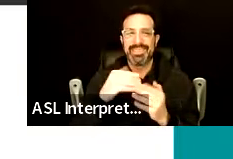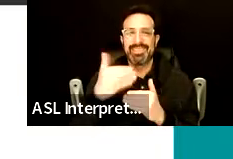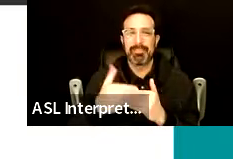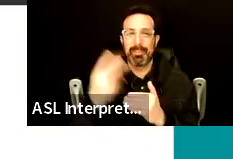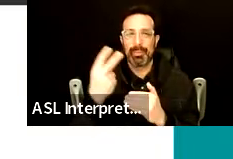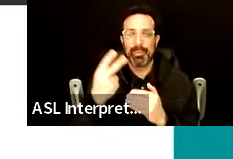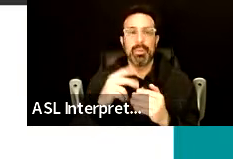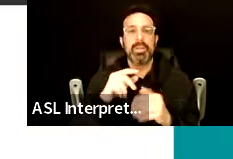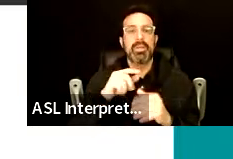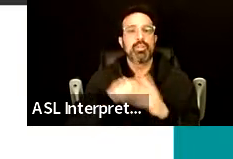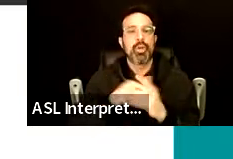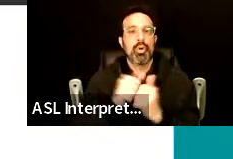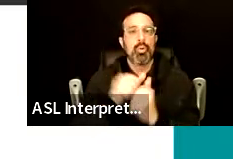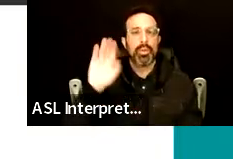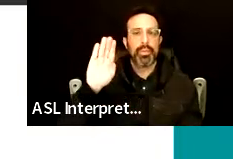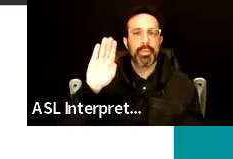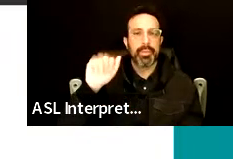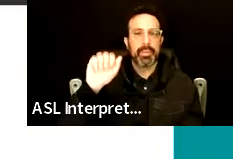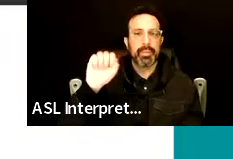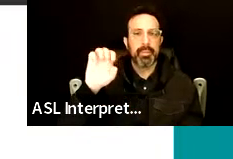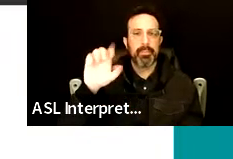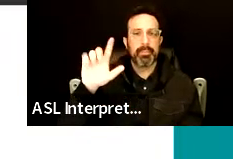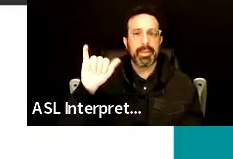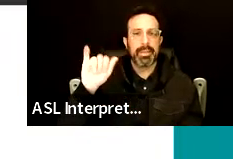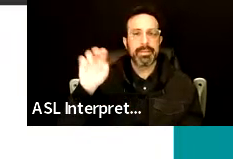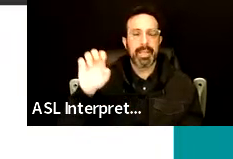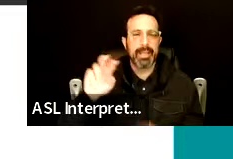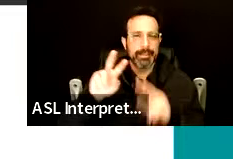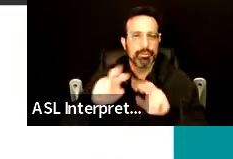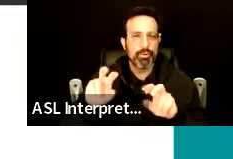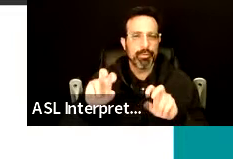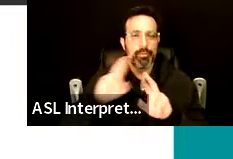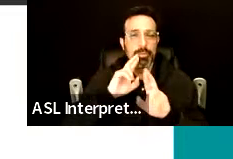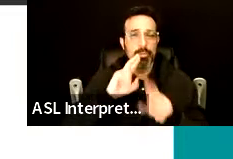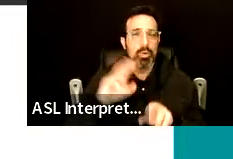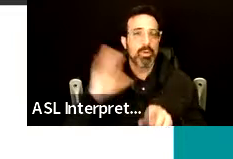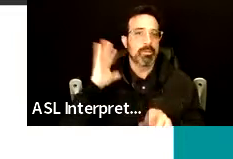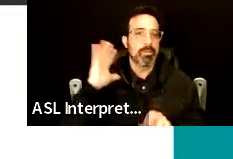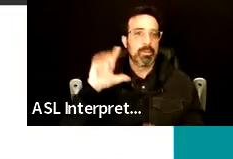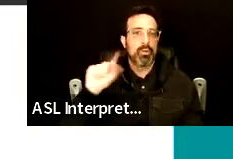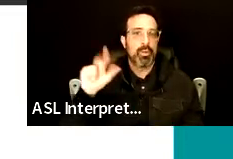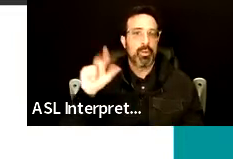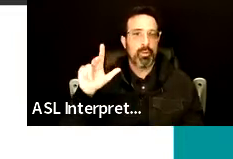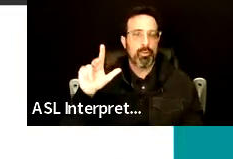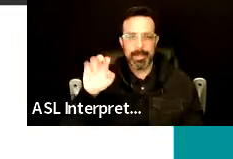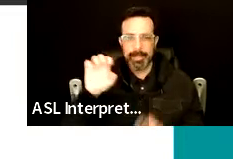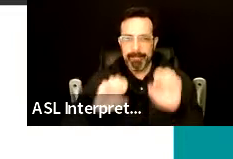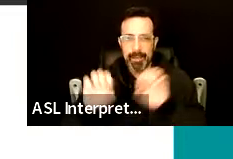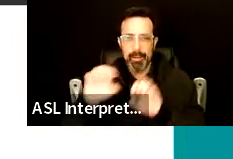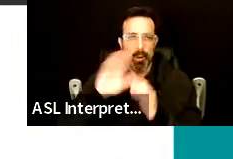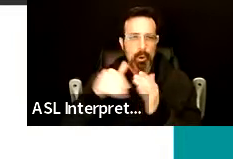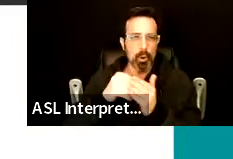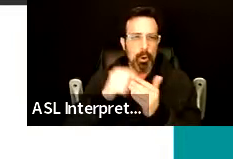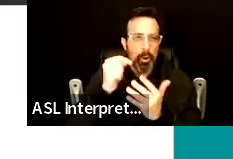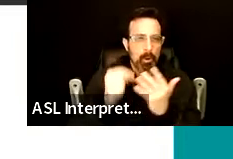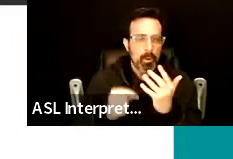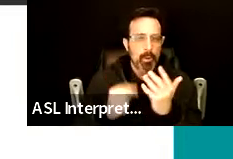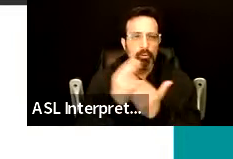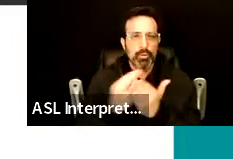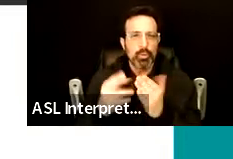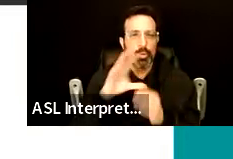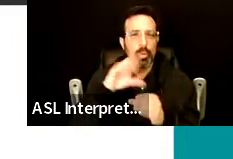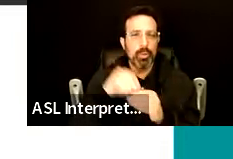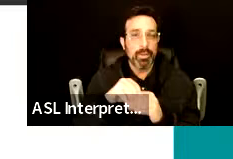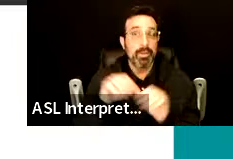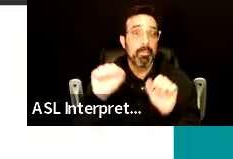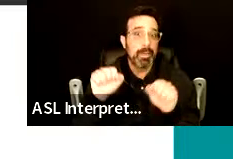baseline survey reports. These reports, which were completed in 2023, evaluated all identified resources within the area